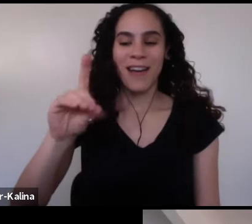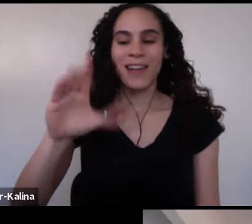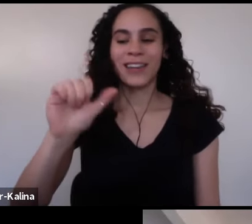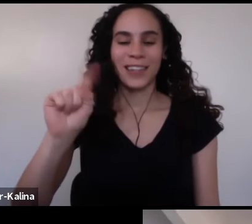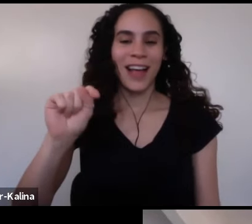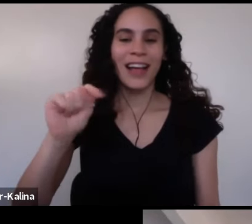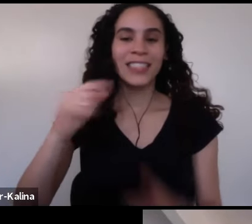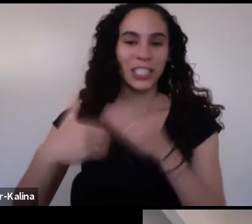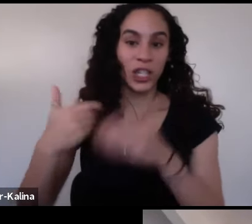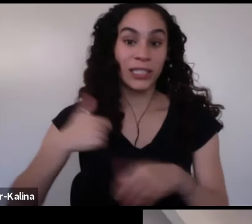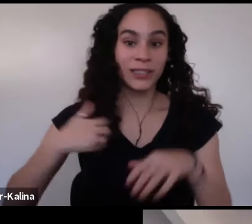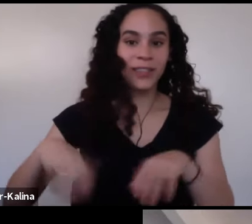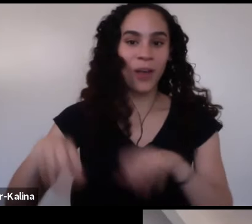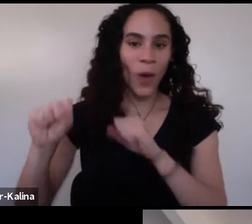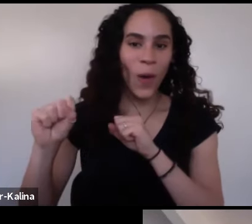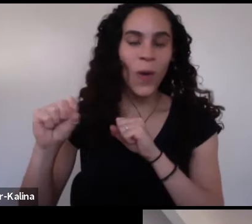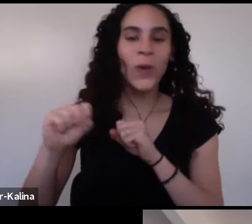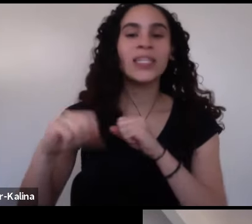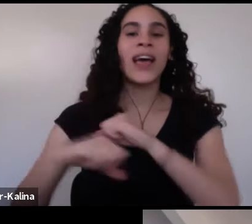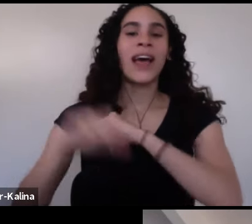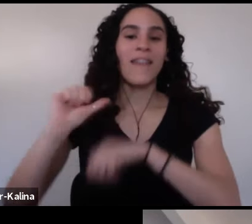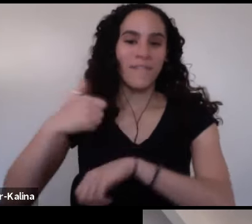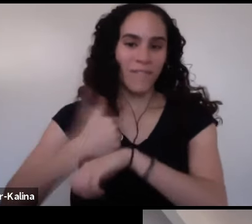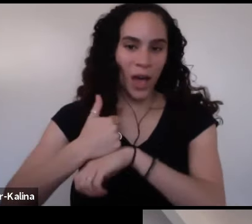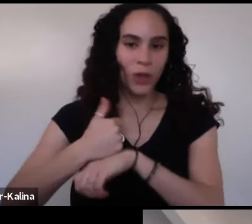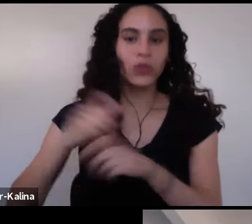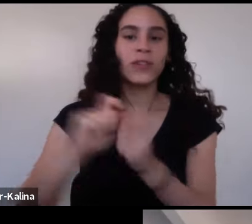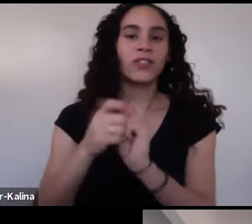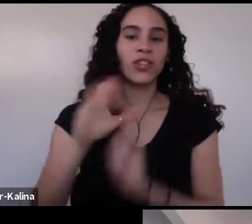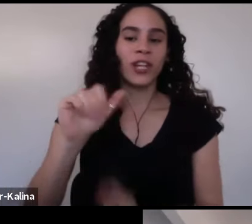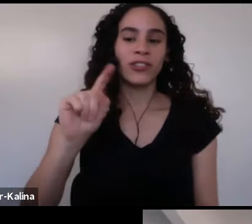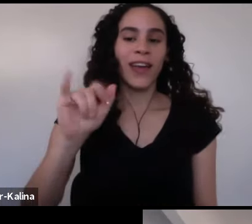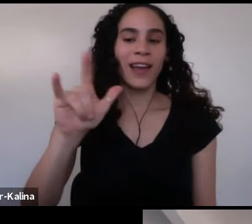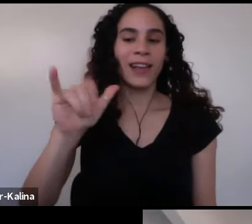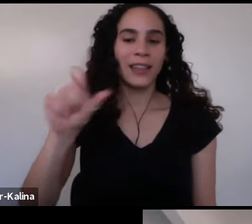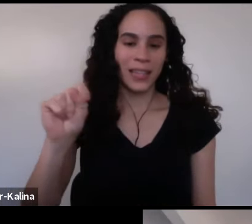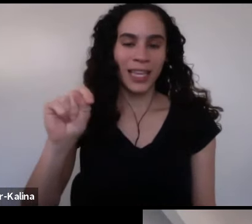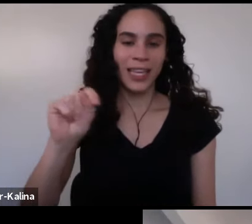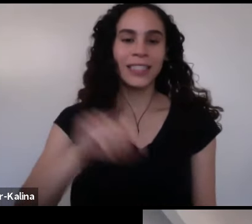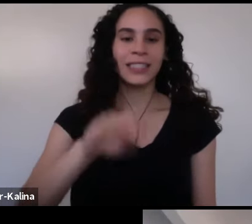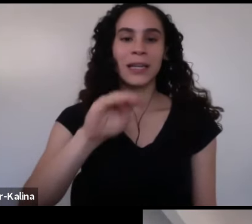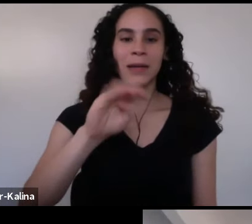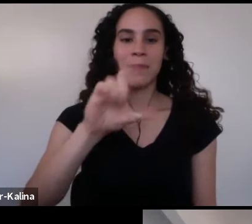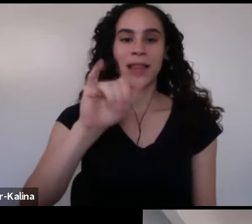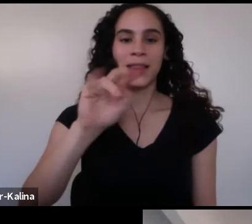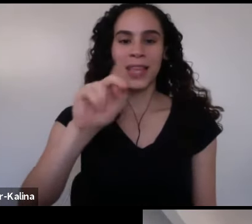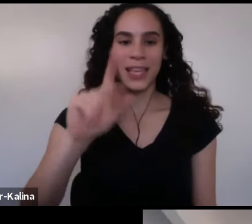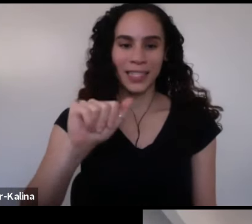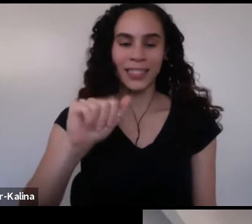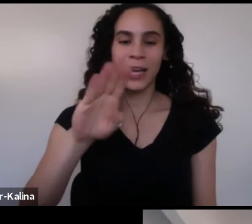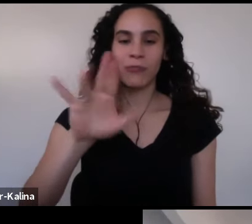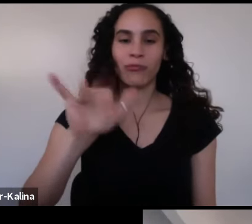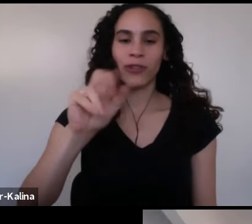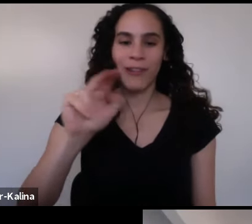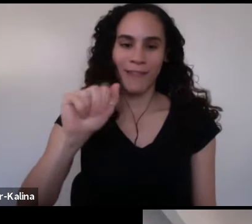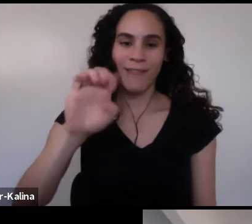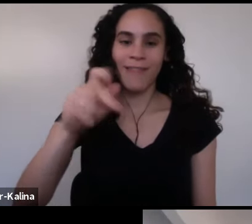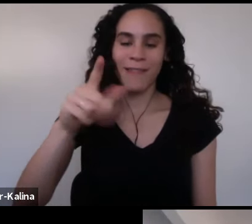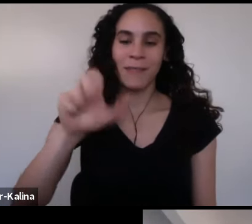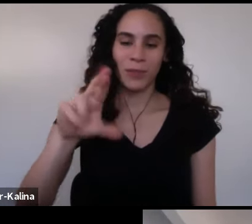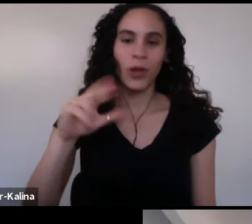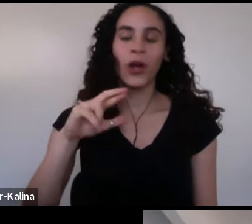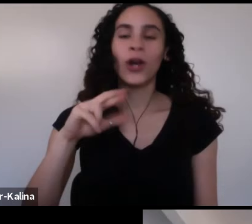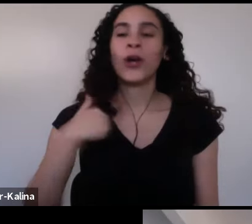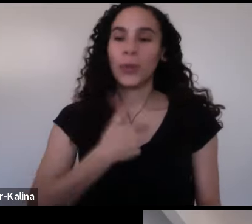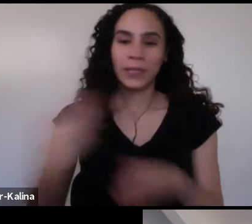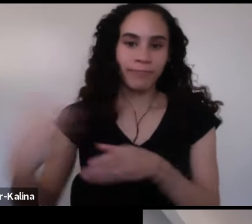the founder and CEO of Change Catalyst, where we build inclusive innovation through consulting, training, and events.